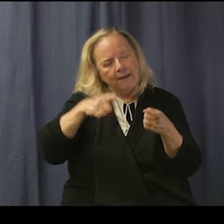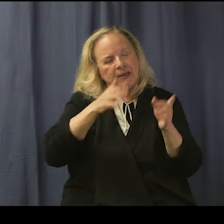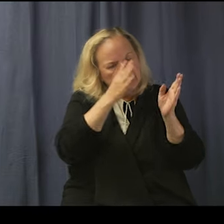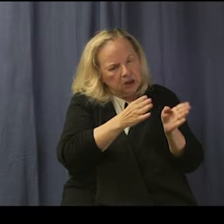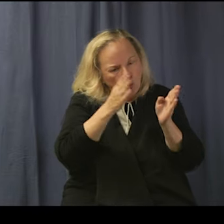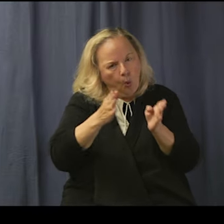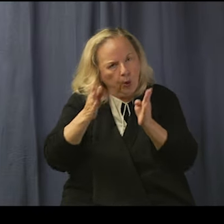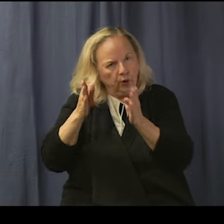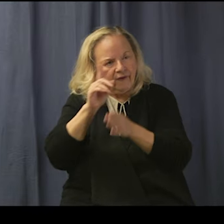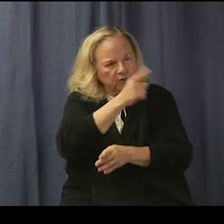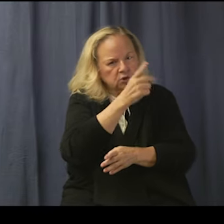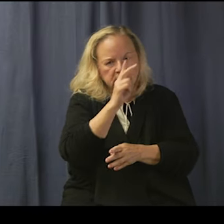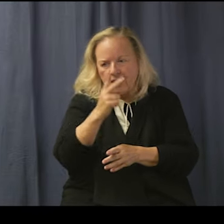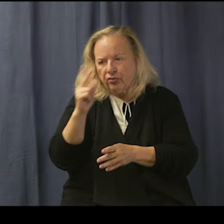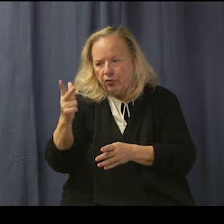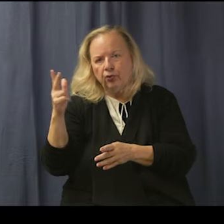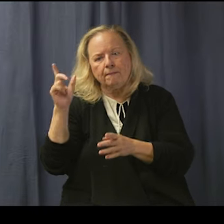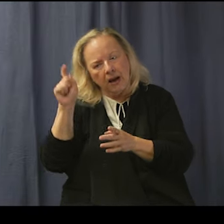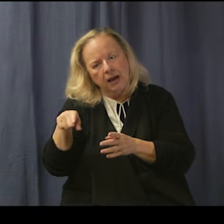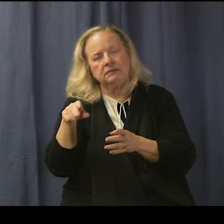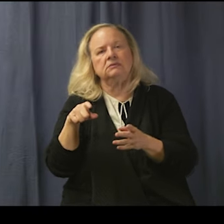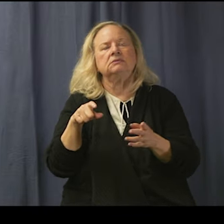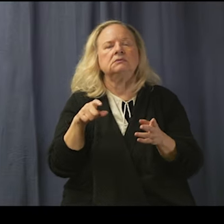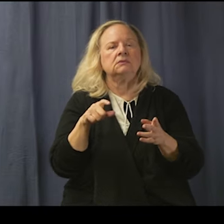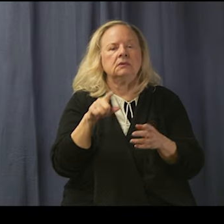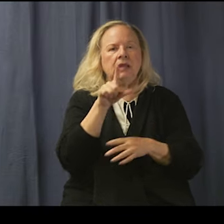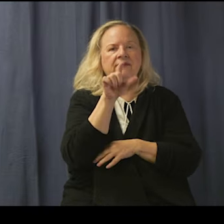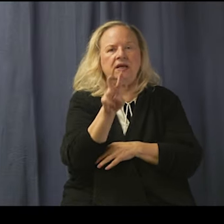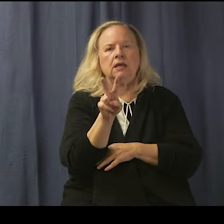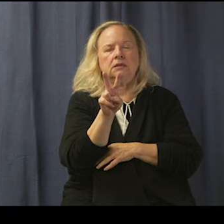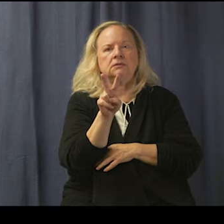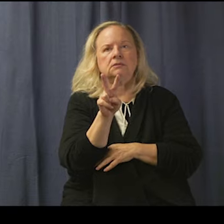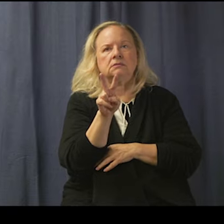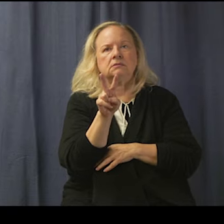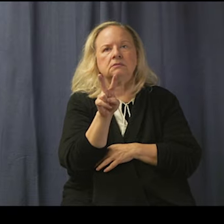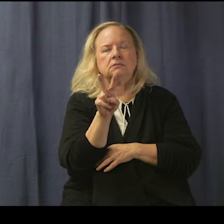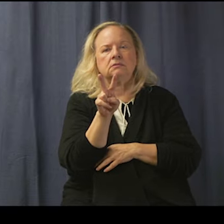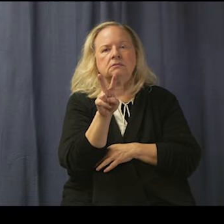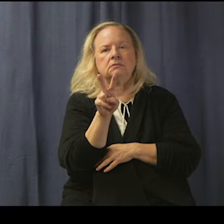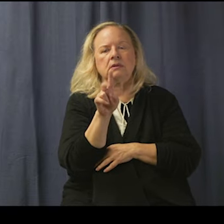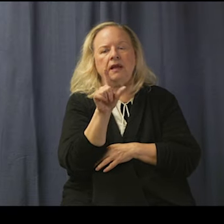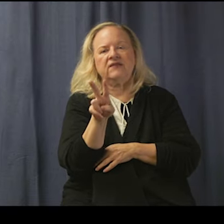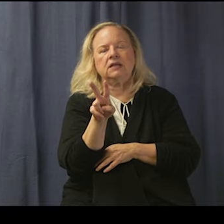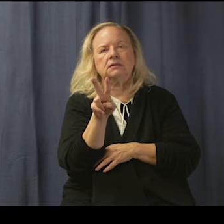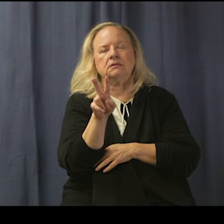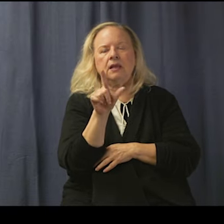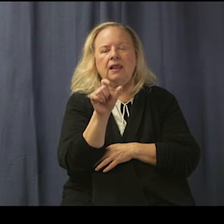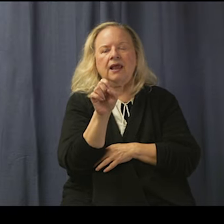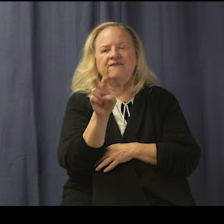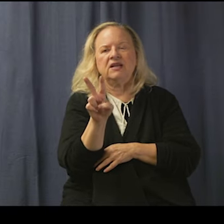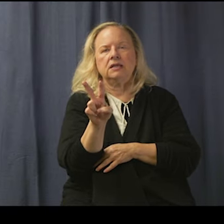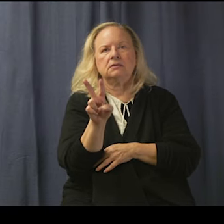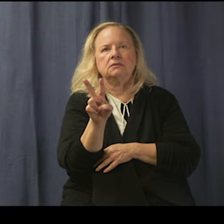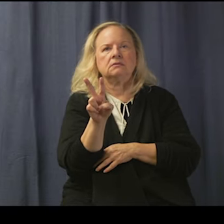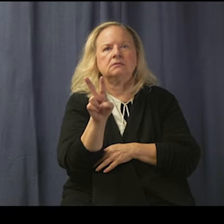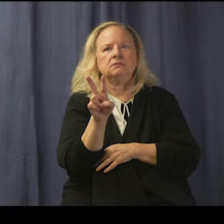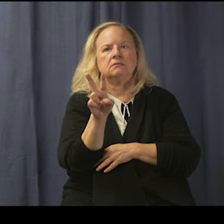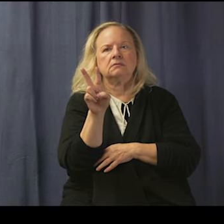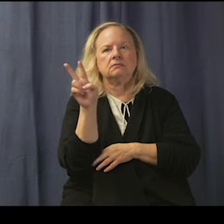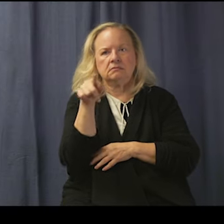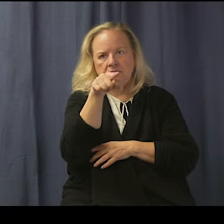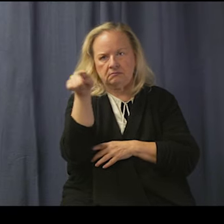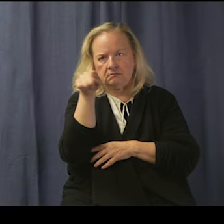order. So let's go to Leviticus. I'm going to bring up this little next picture here. All these are from the Temple Institute,